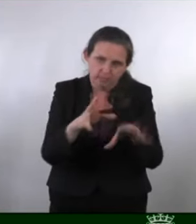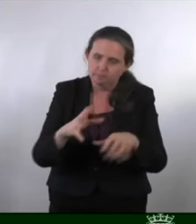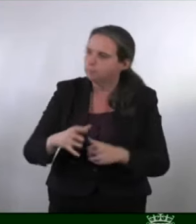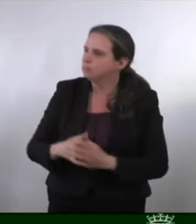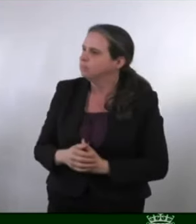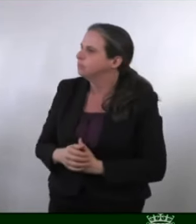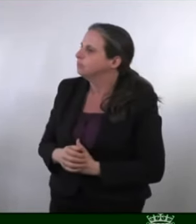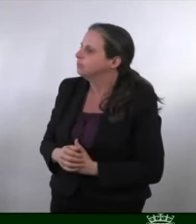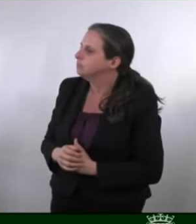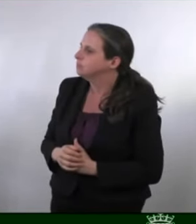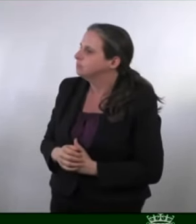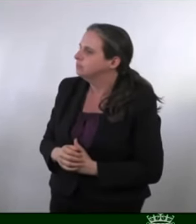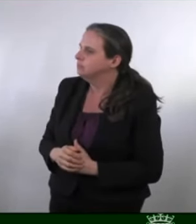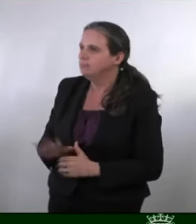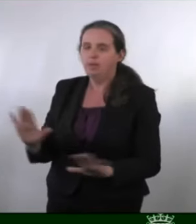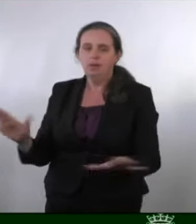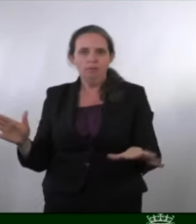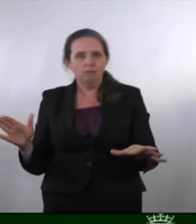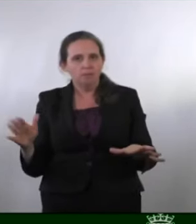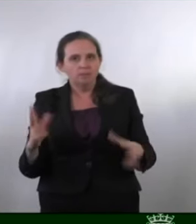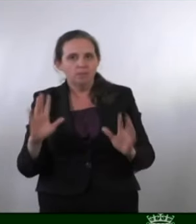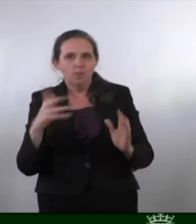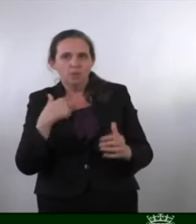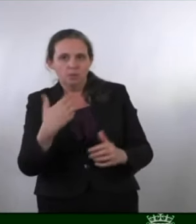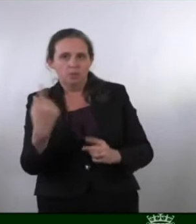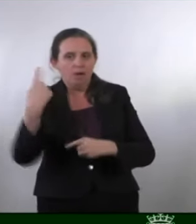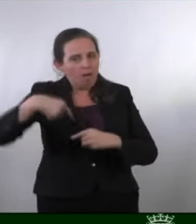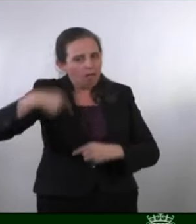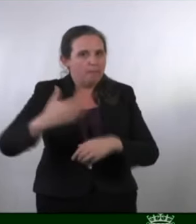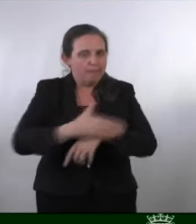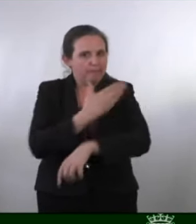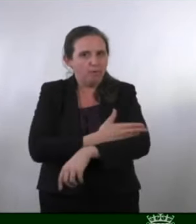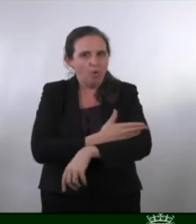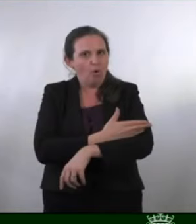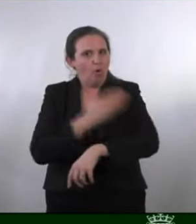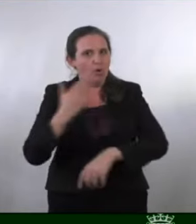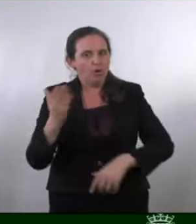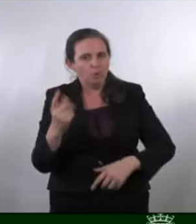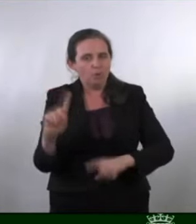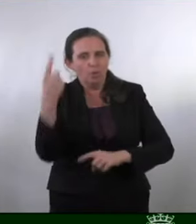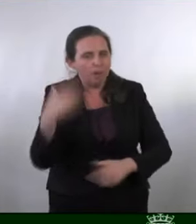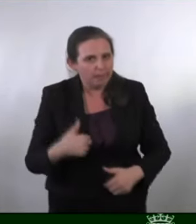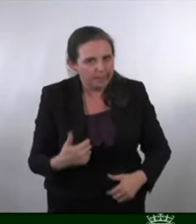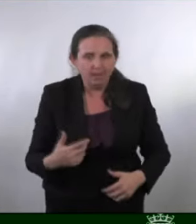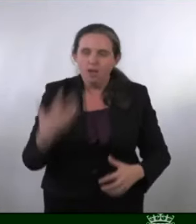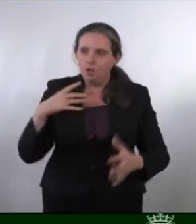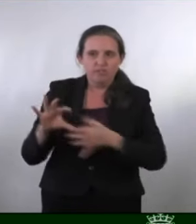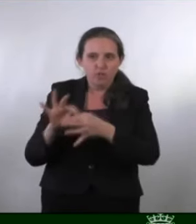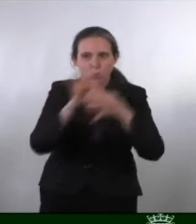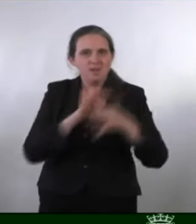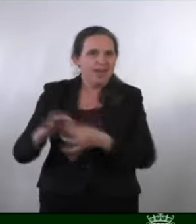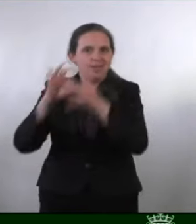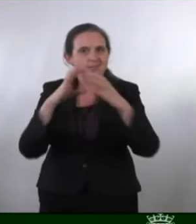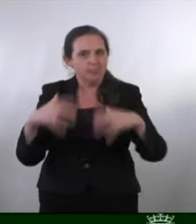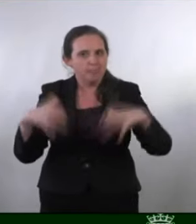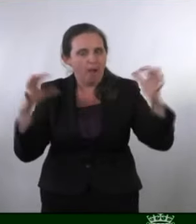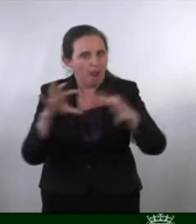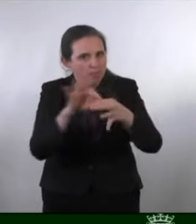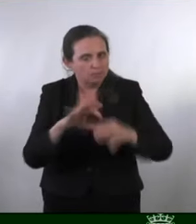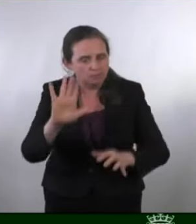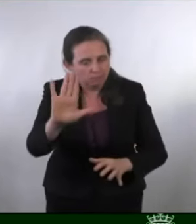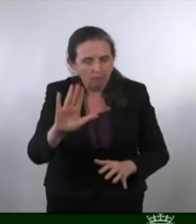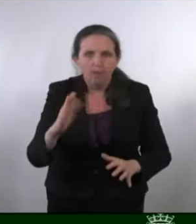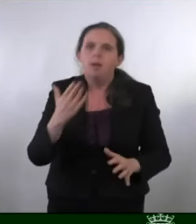that before you call me, Madam Deputy Speaker. So you've united the House in that plea as well. Can I just make a plea to the